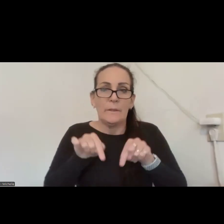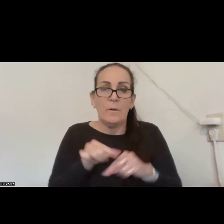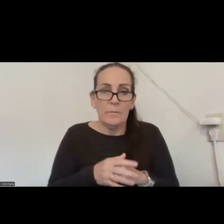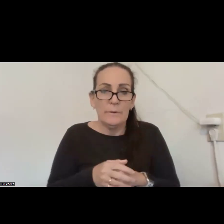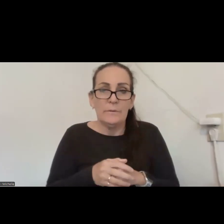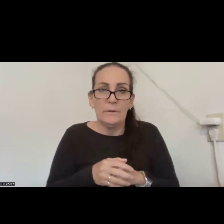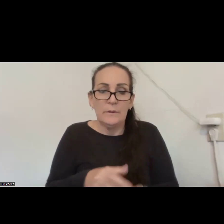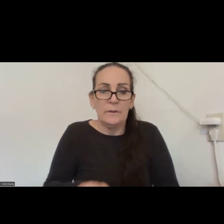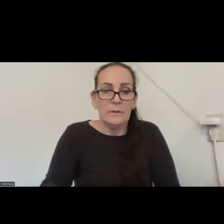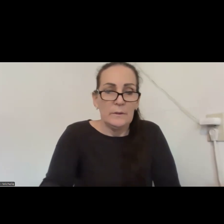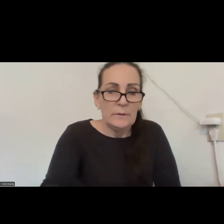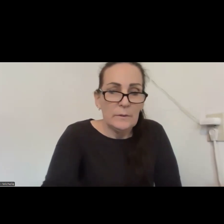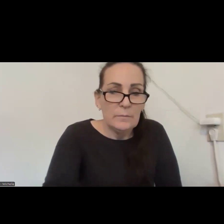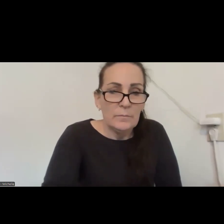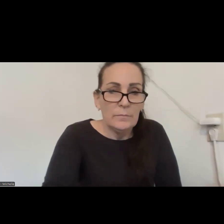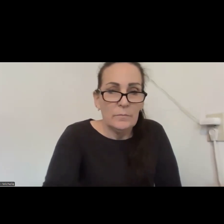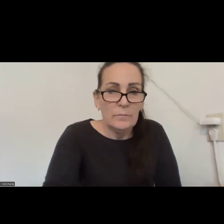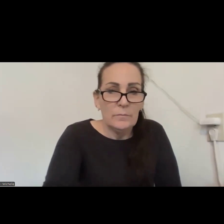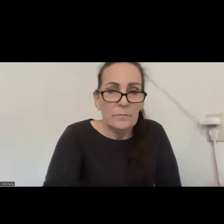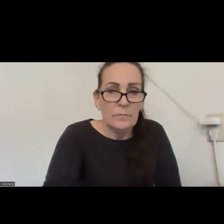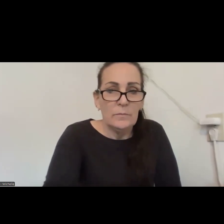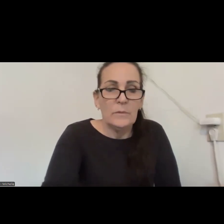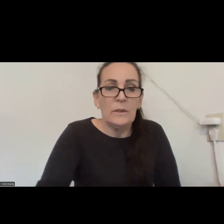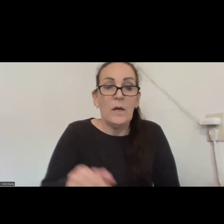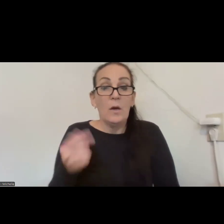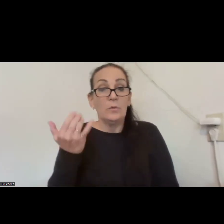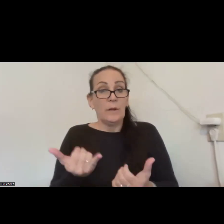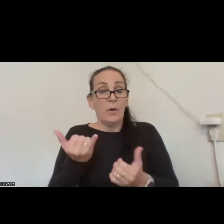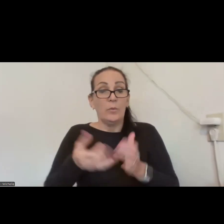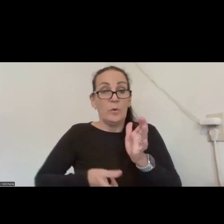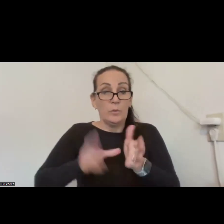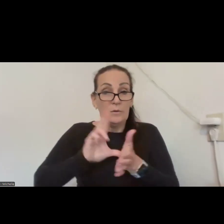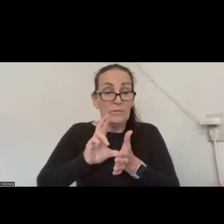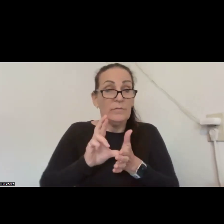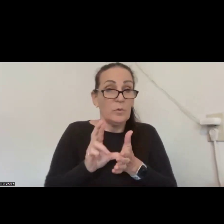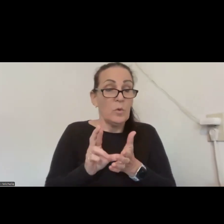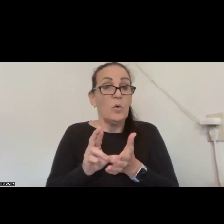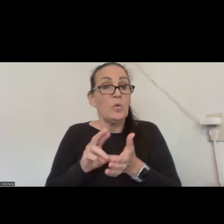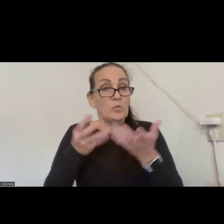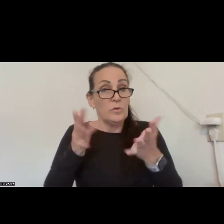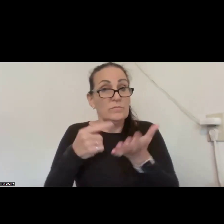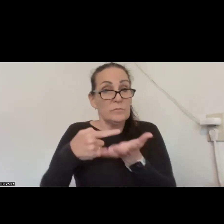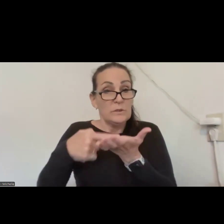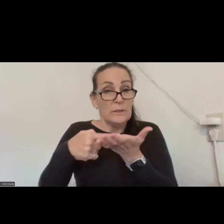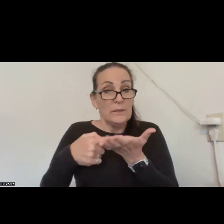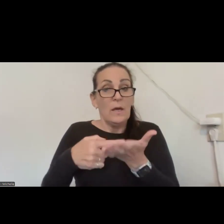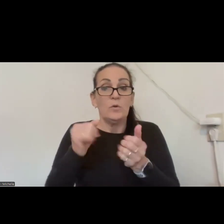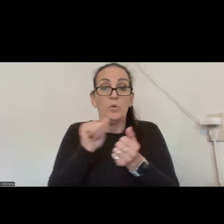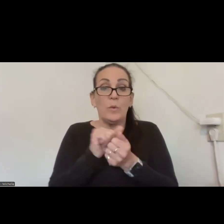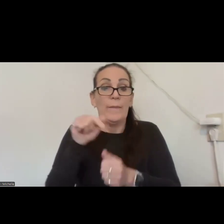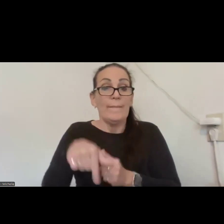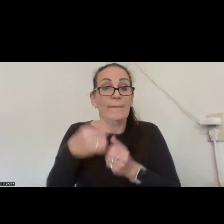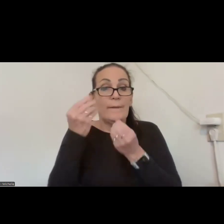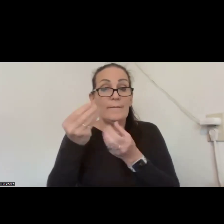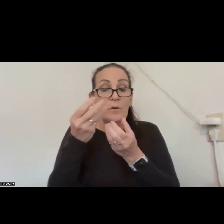enter 2026. So we'll now review and finalize our recommendations for our secretary. Carlos and I will guide